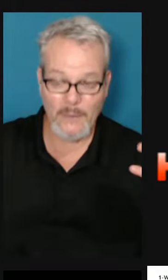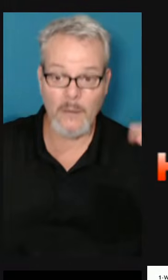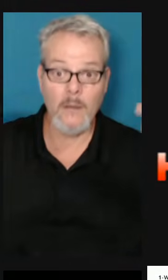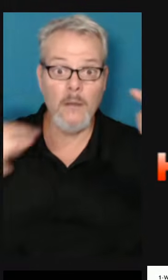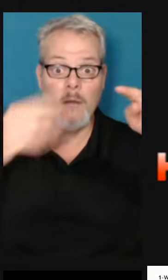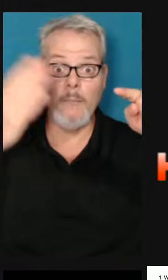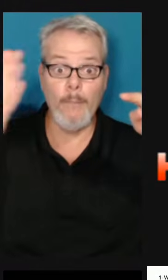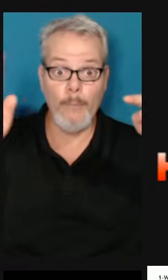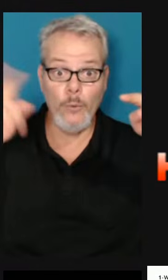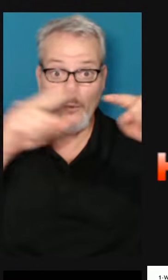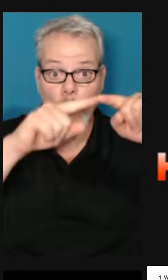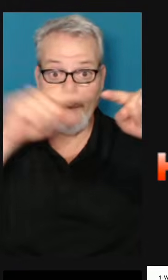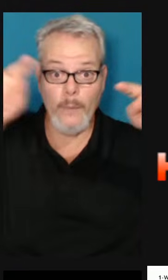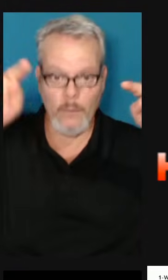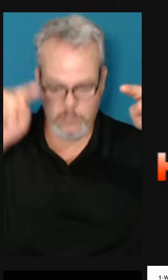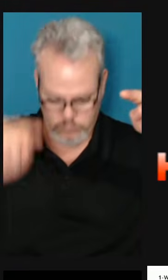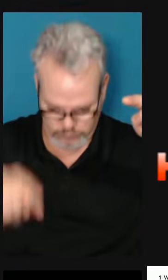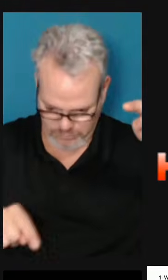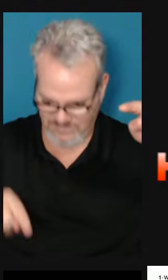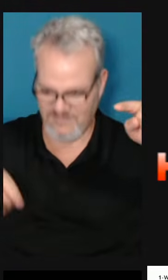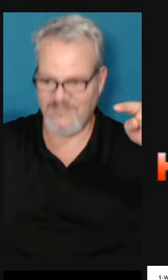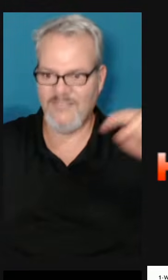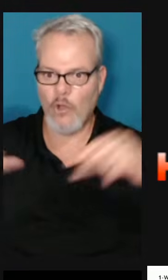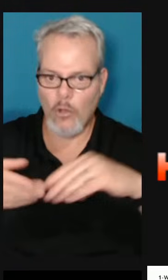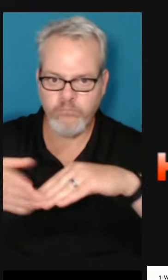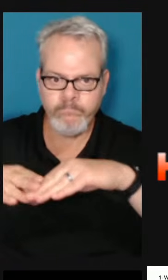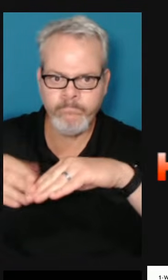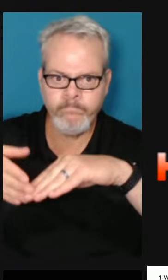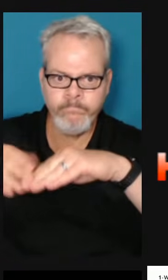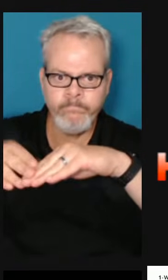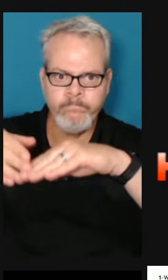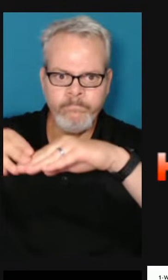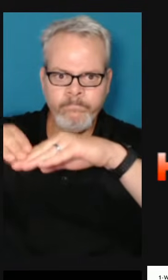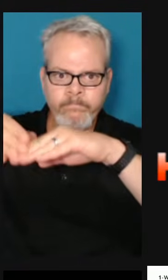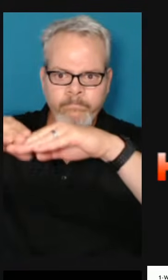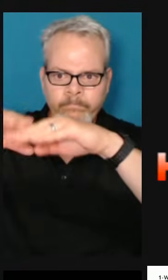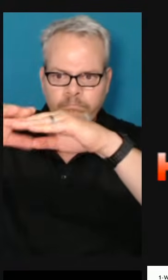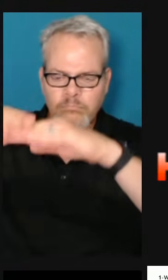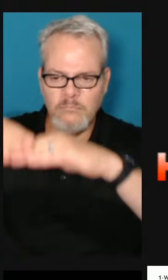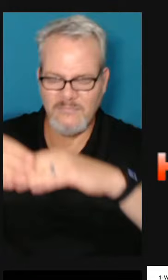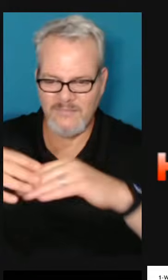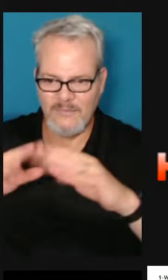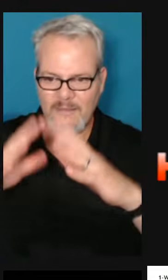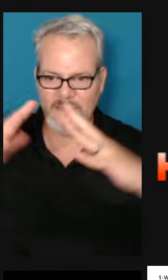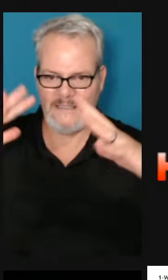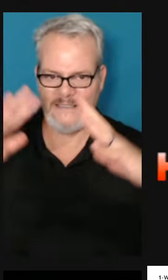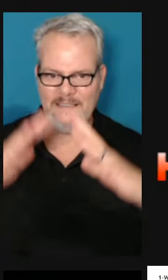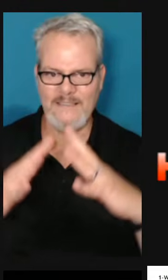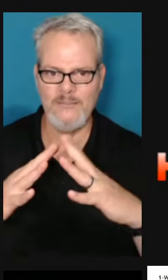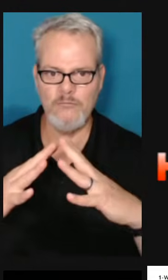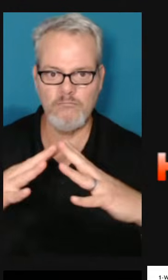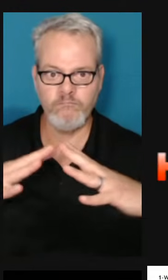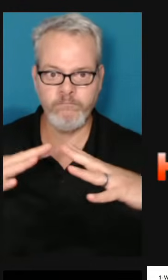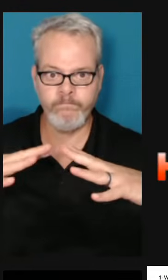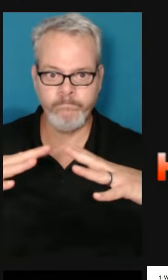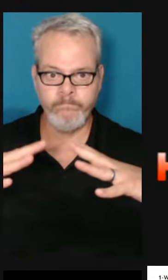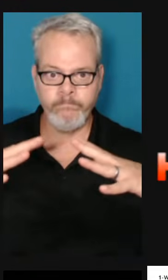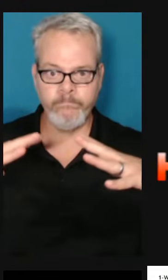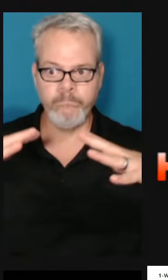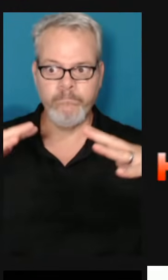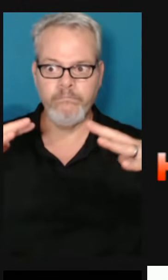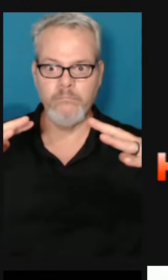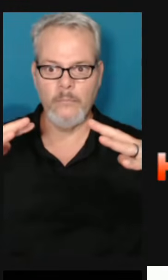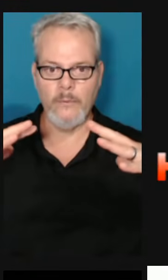at the summit, we're seeing the gradual buildup ahead of episode 41, the deflation for 41, and then the recovery that's happened ever since.